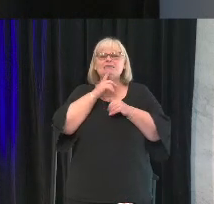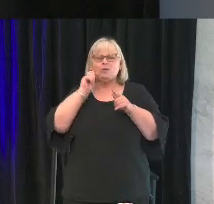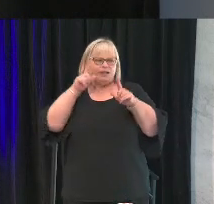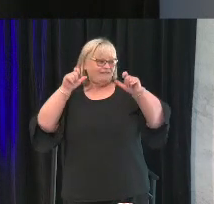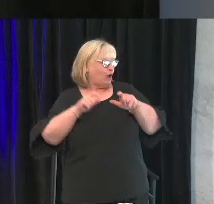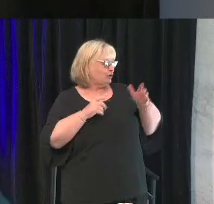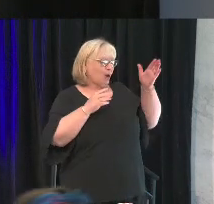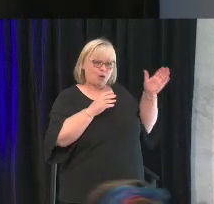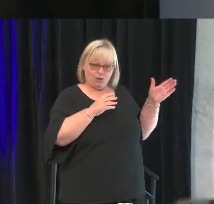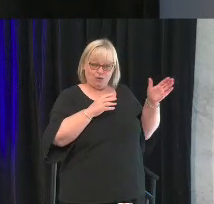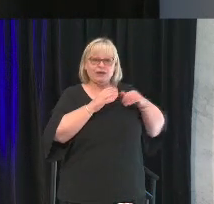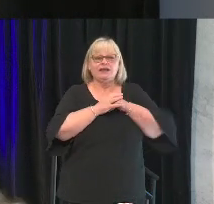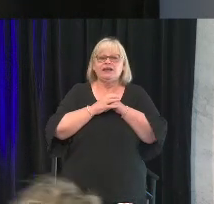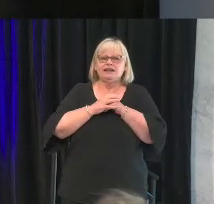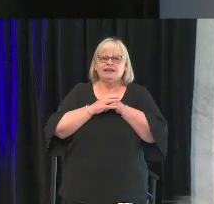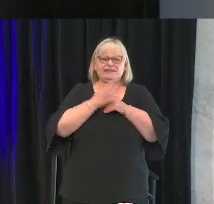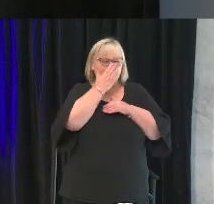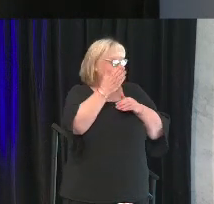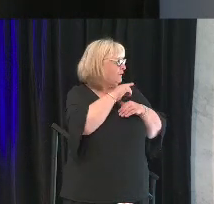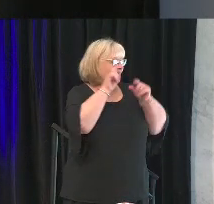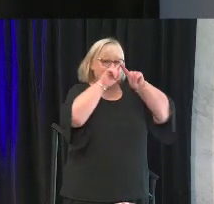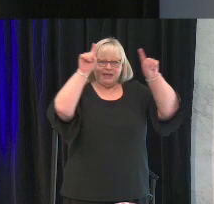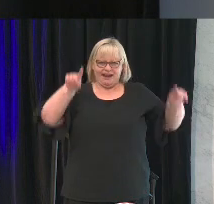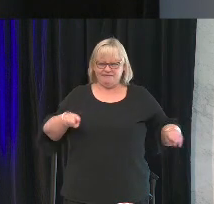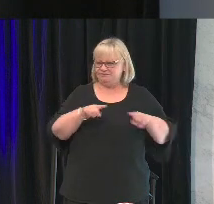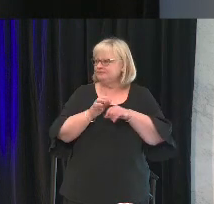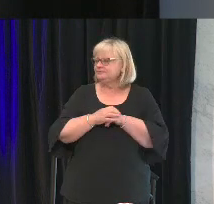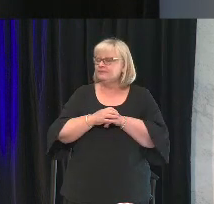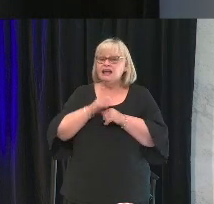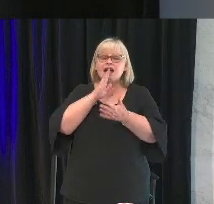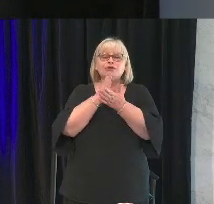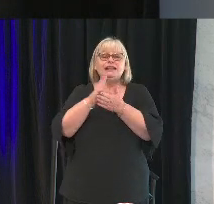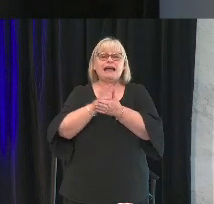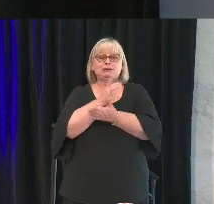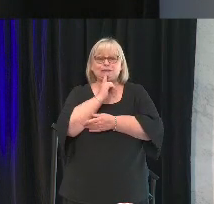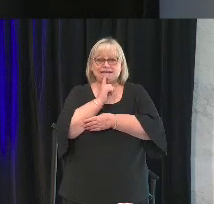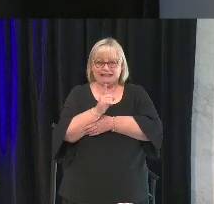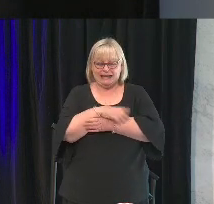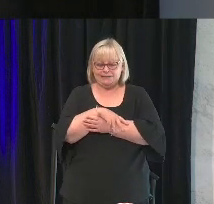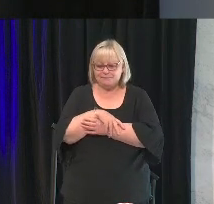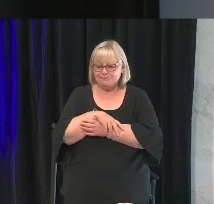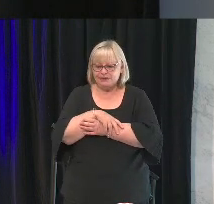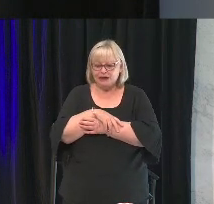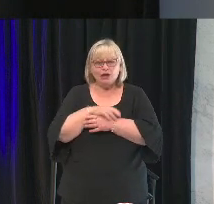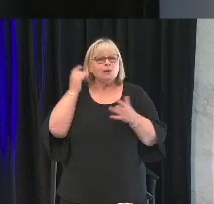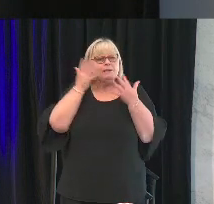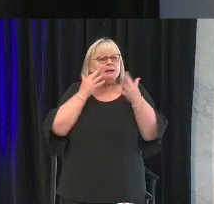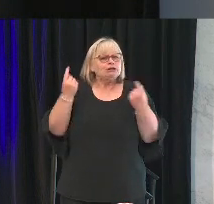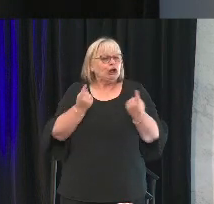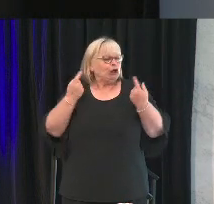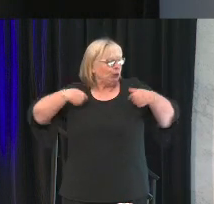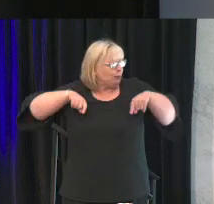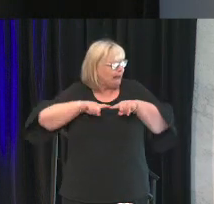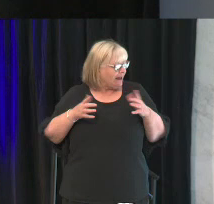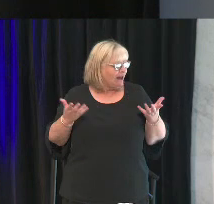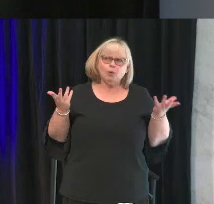stage right in front of the banner. But I'm delighted to say, as we ponder both who we are and where we